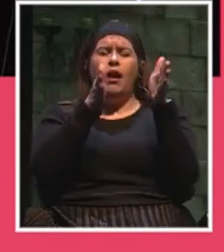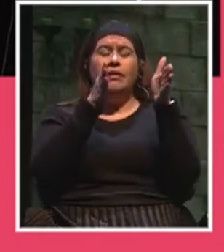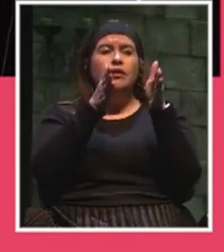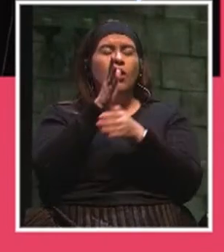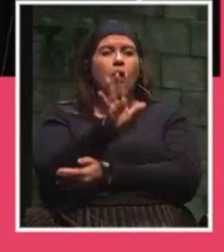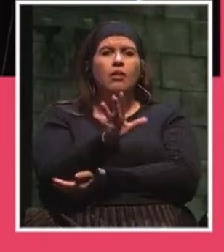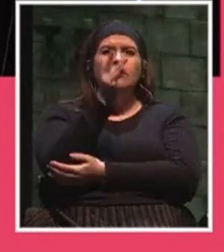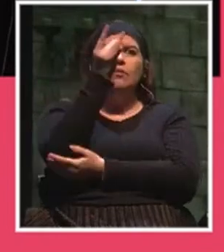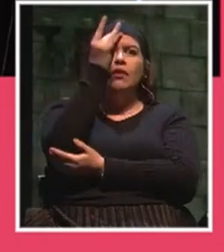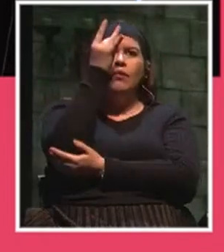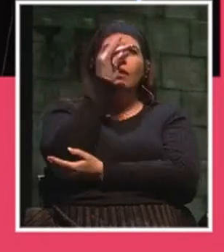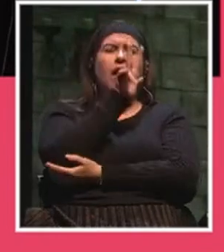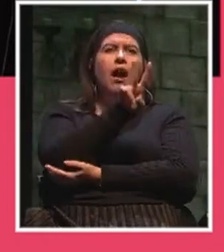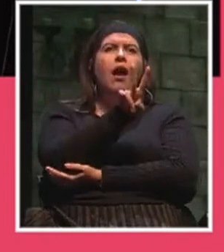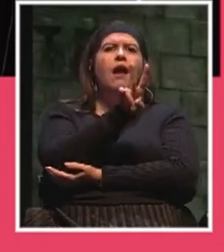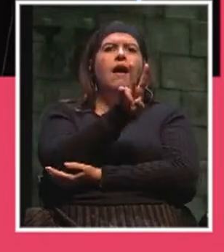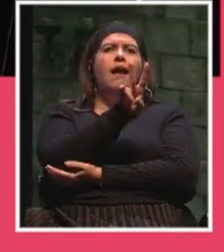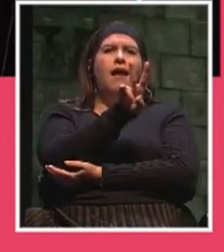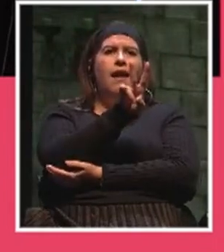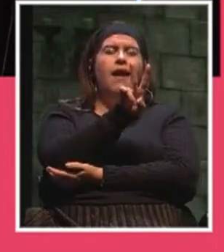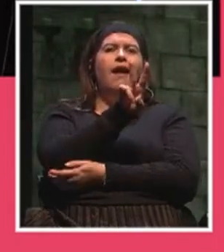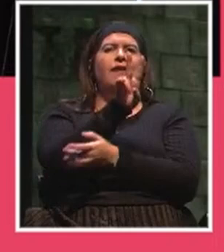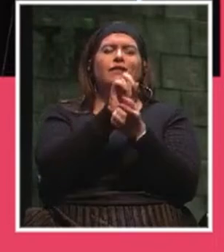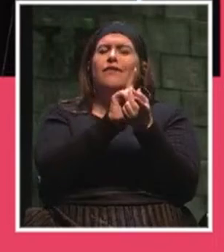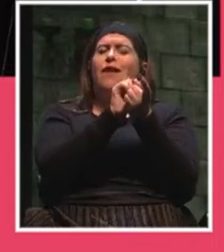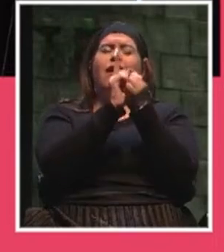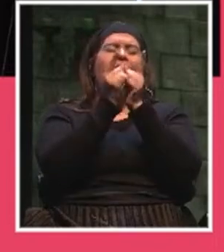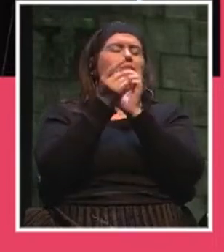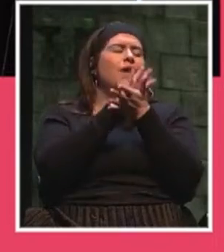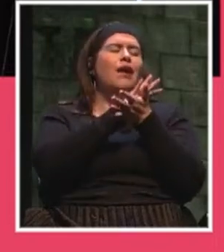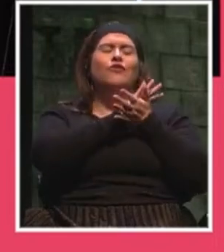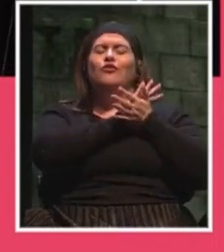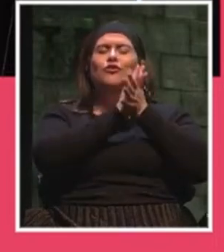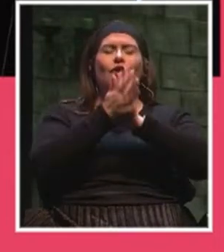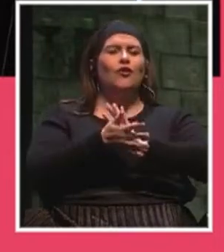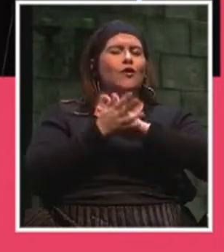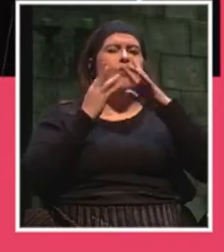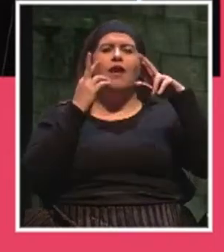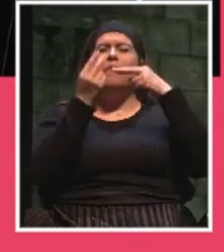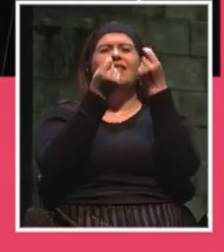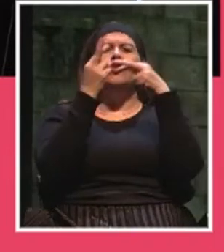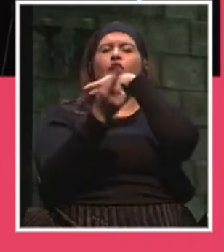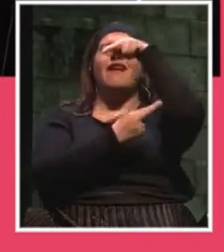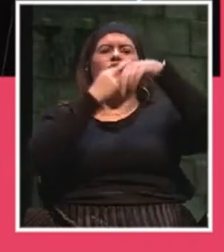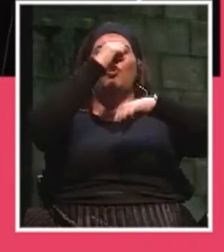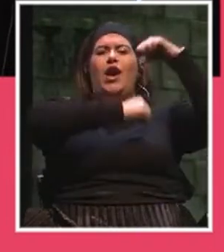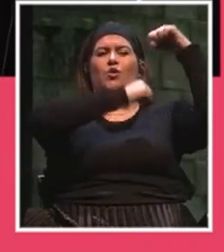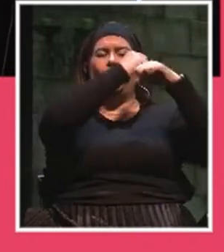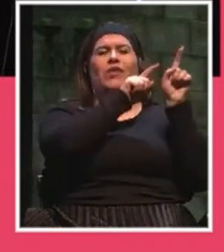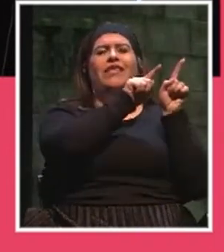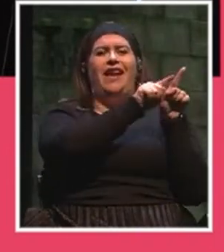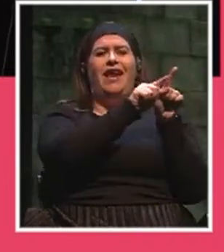that, this is going to literally change everything. This is like the Industrial Revolution. This is like the steam engine. This is like